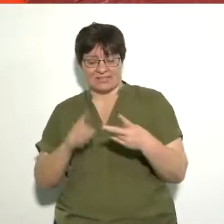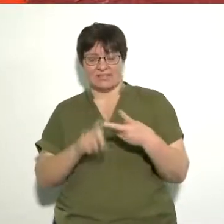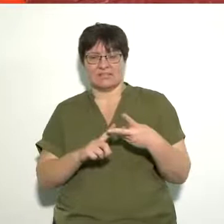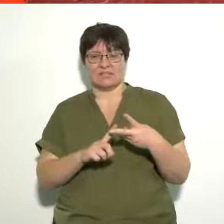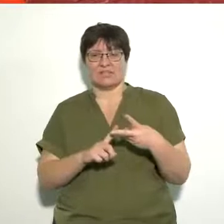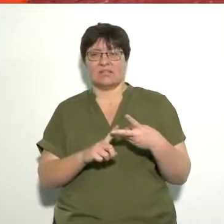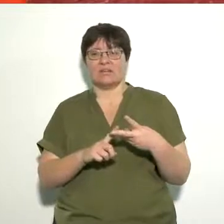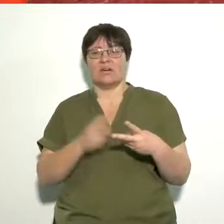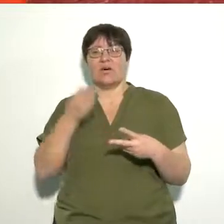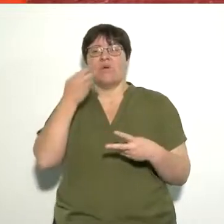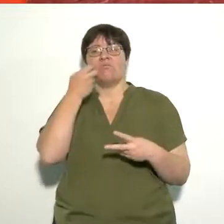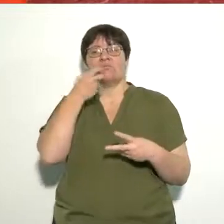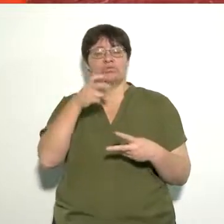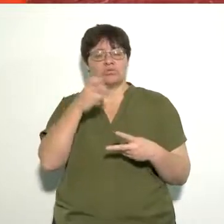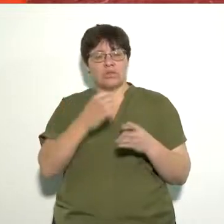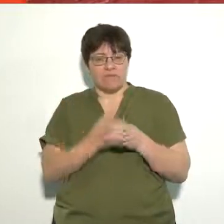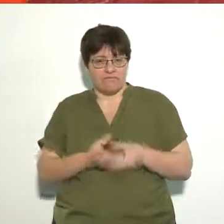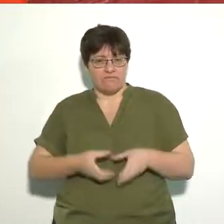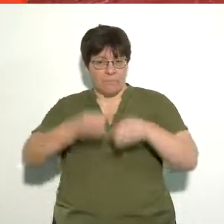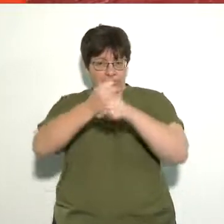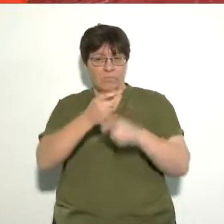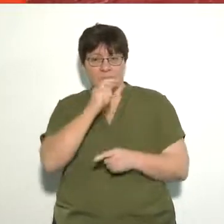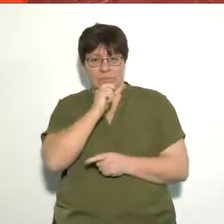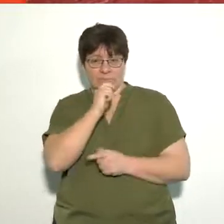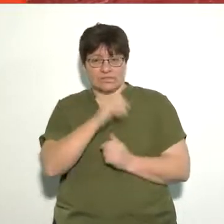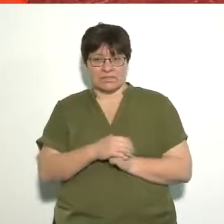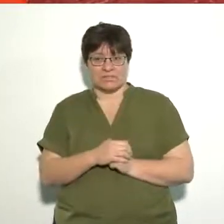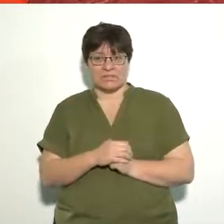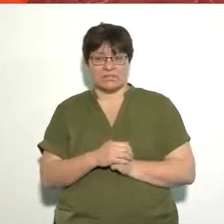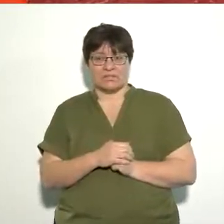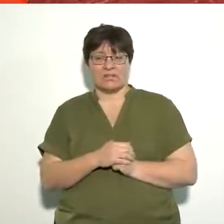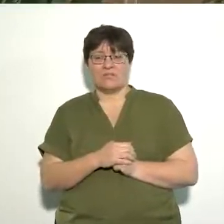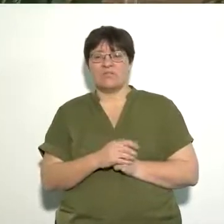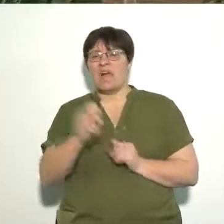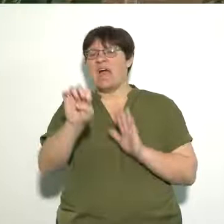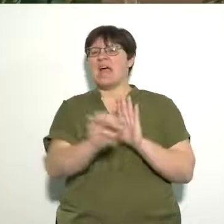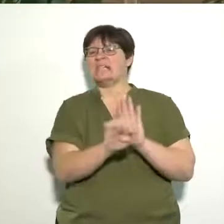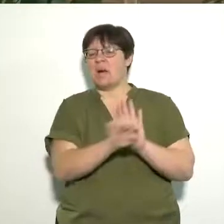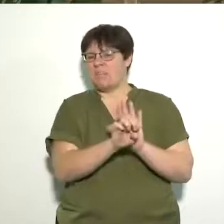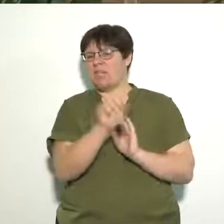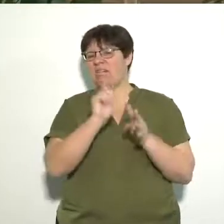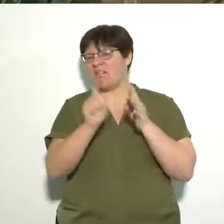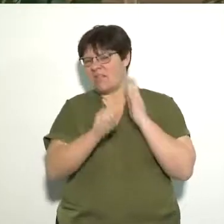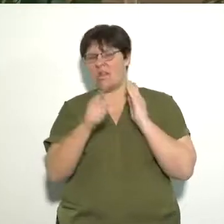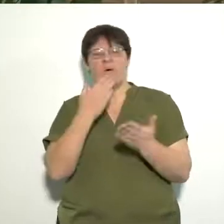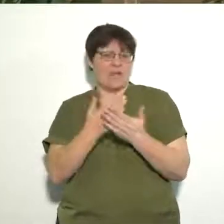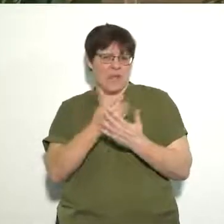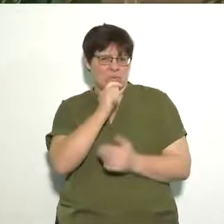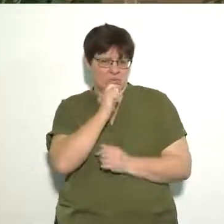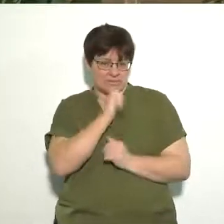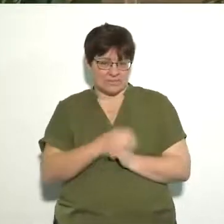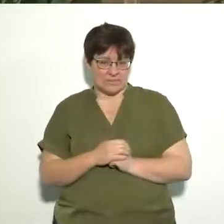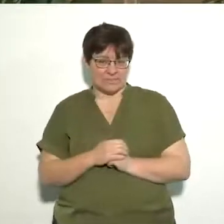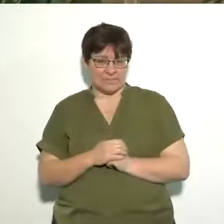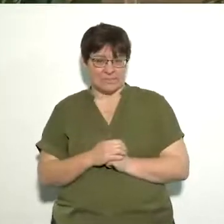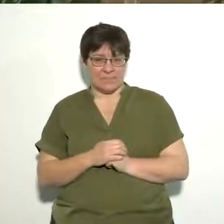fruit foam that I have used. Okay, so these are just two examples of what you can use. And now I'm